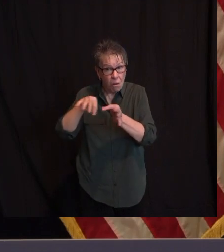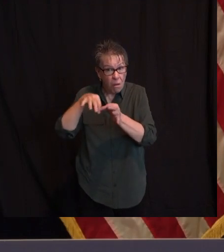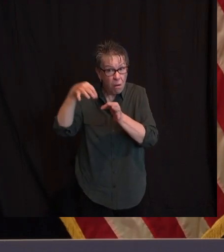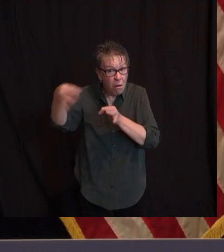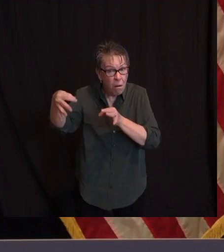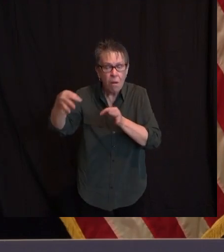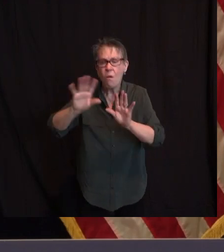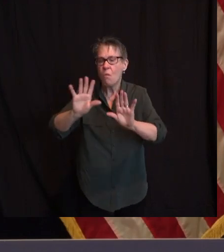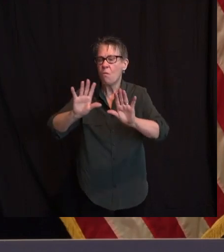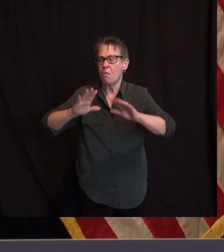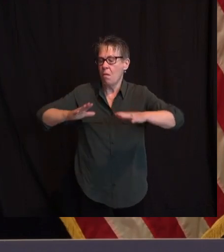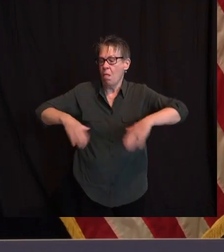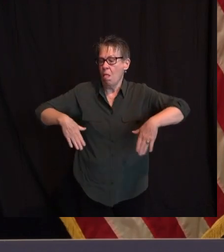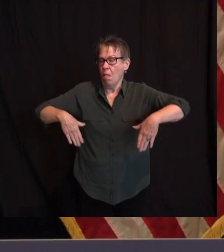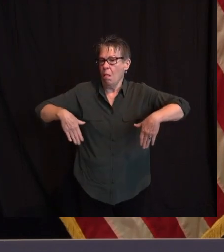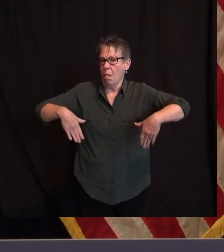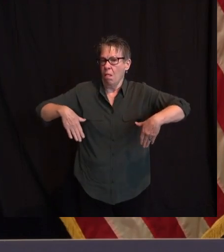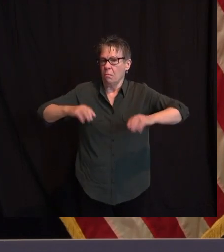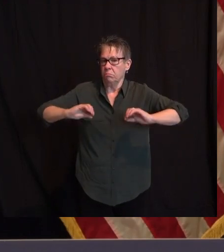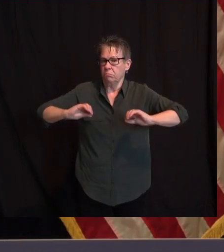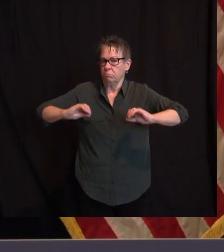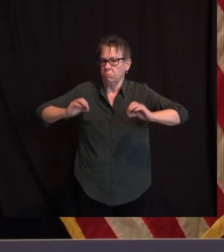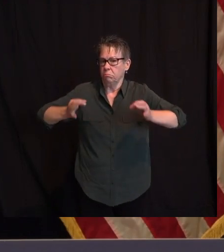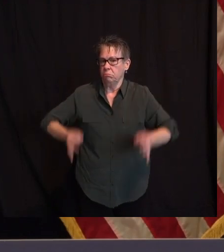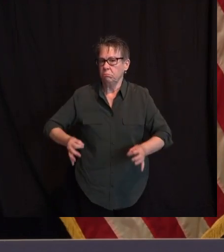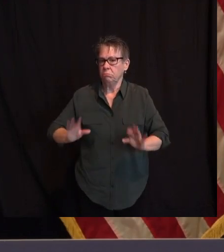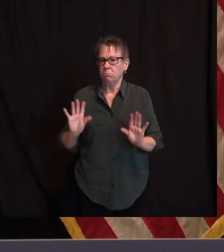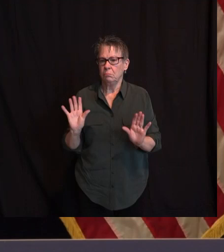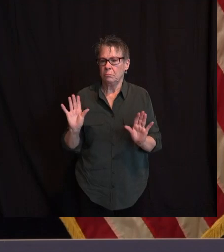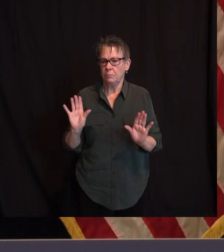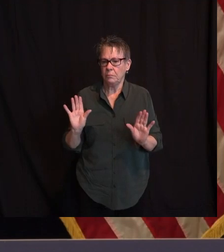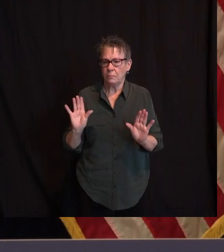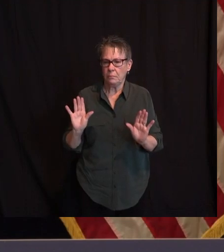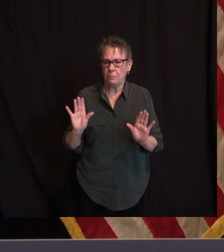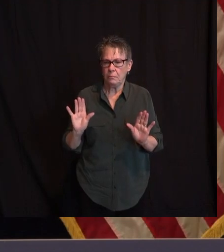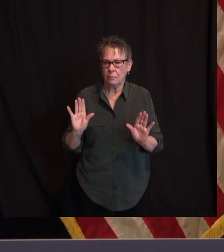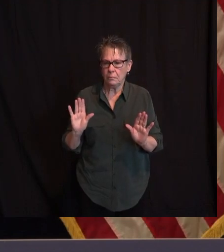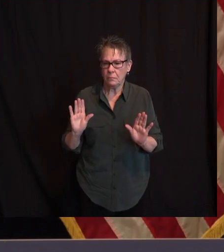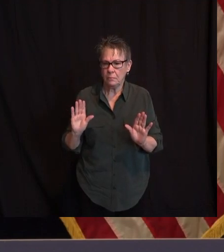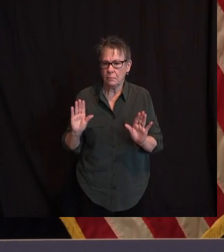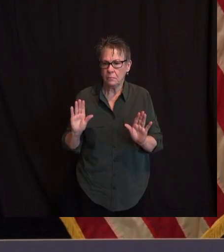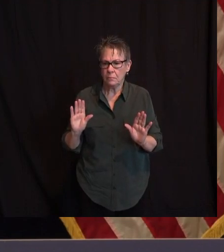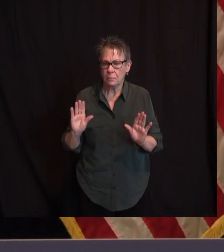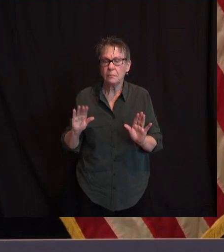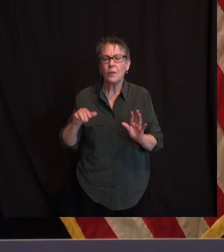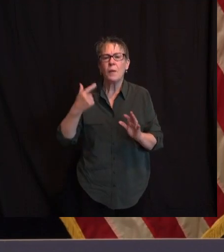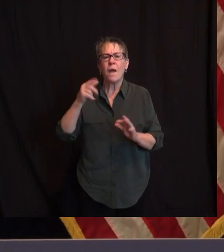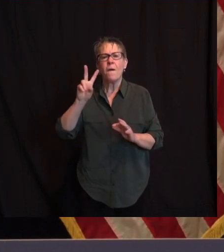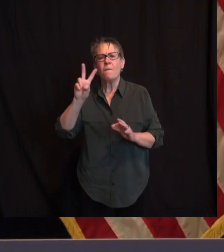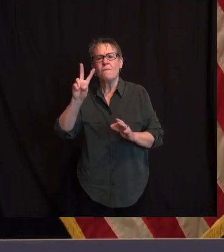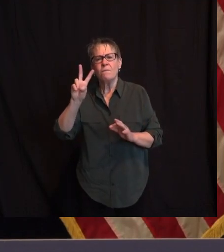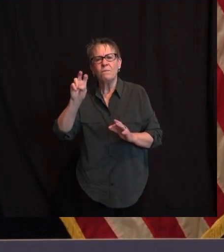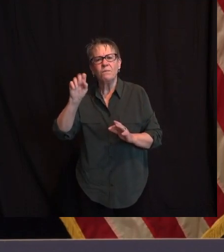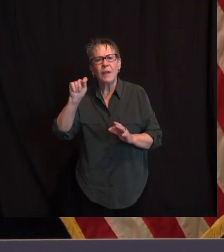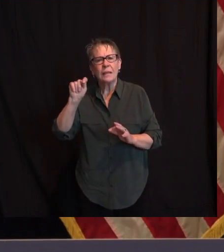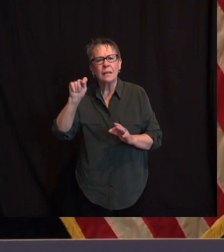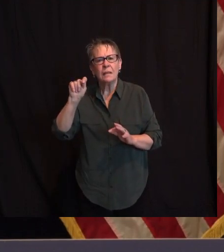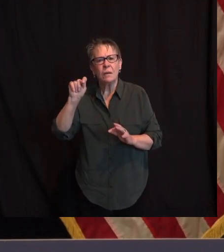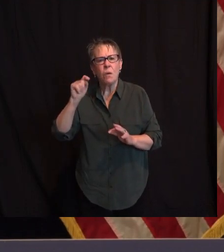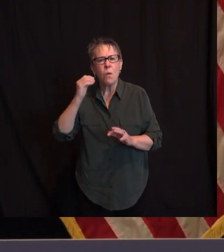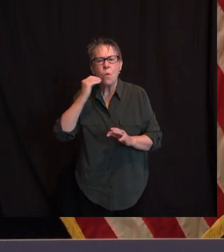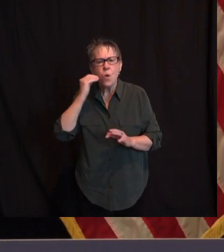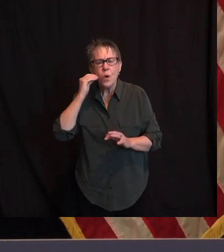state? And if not, can we get details on the number of cases and the number of fatalities? We've been reaching out on one of